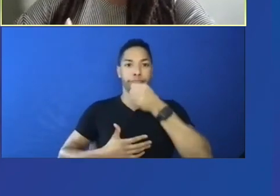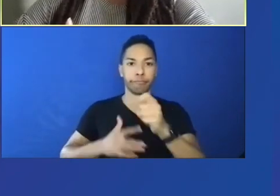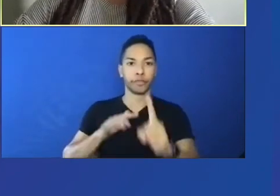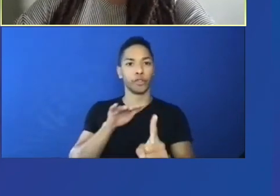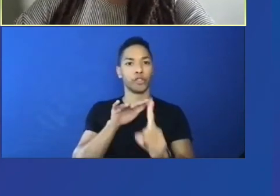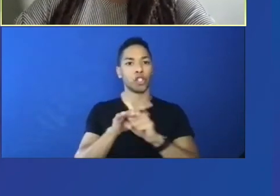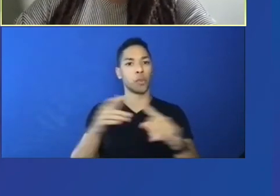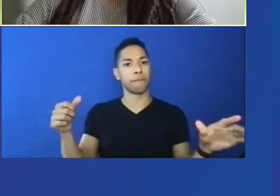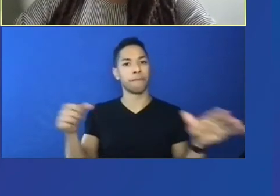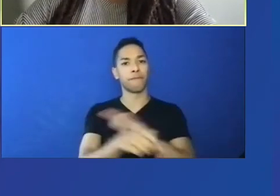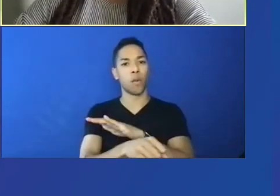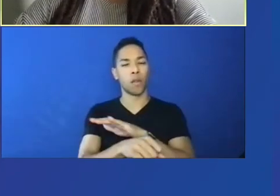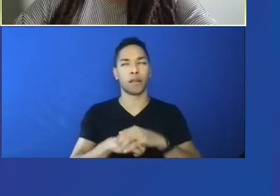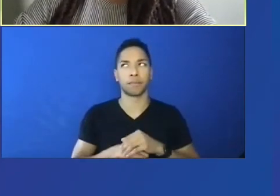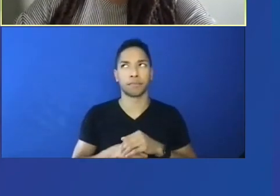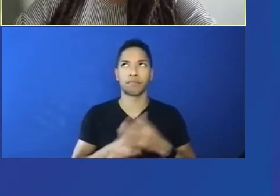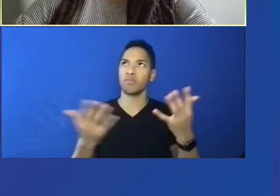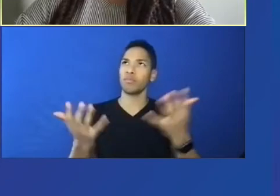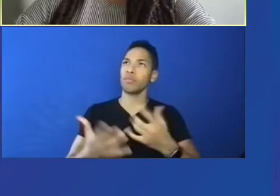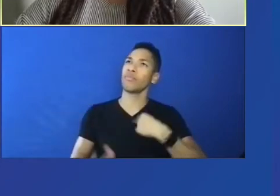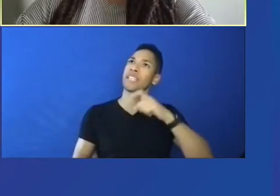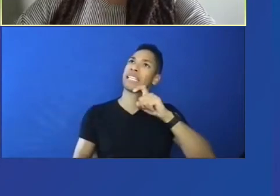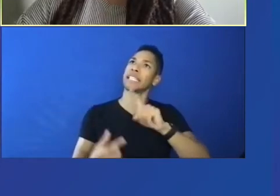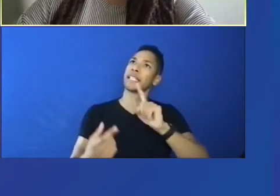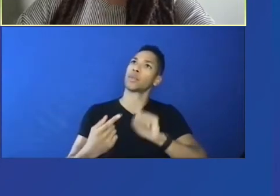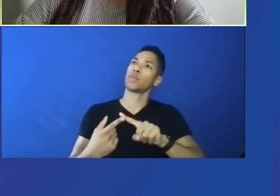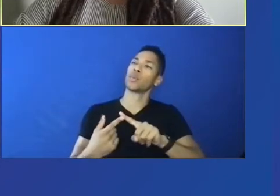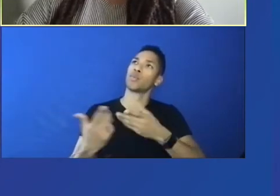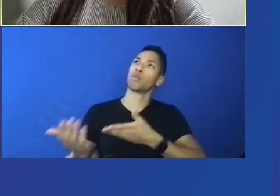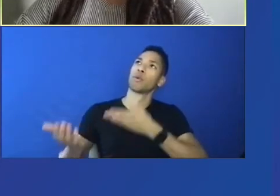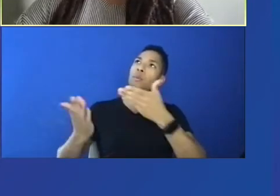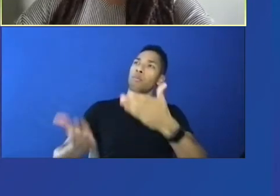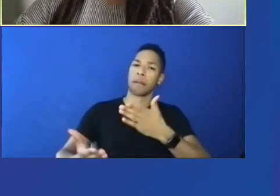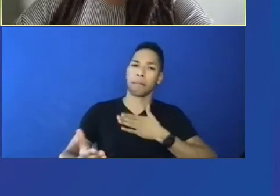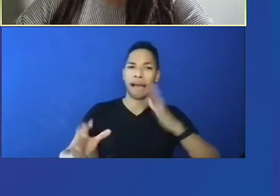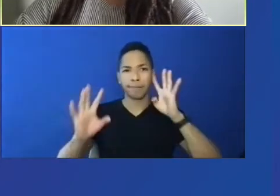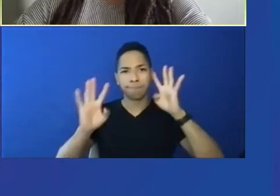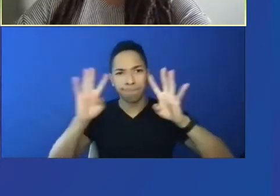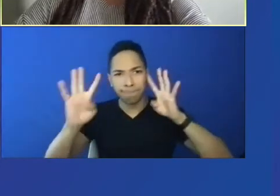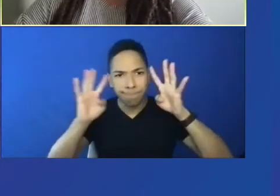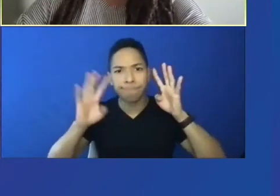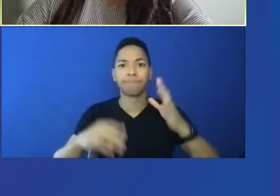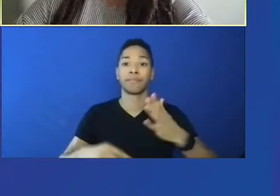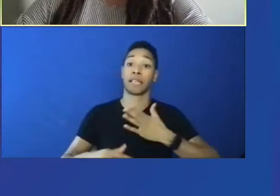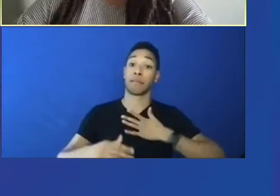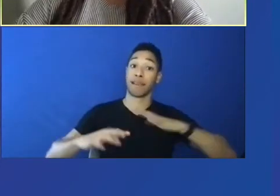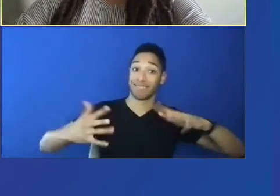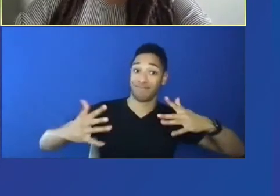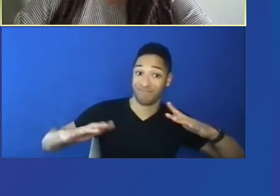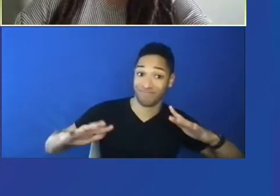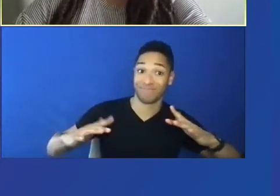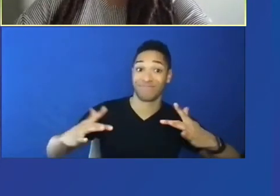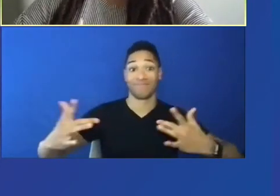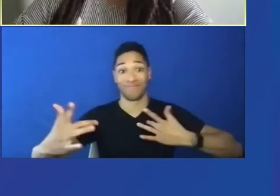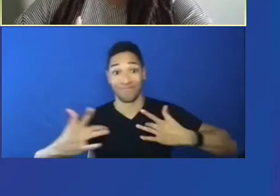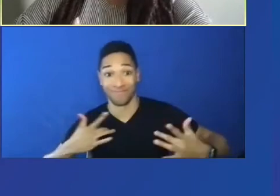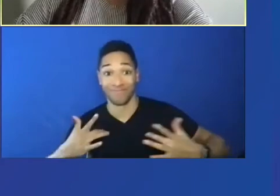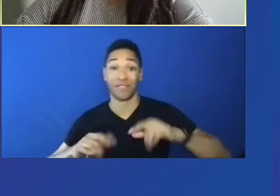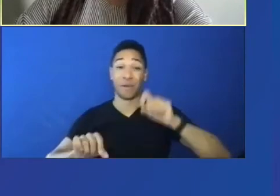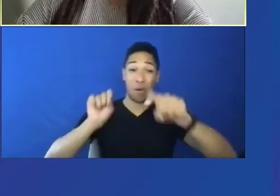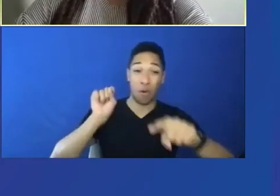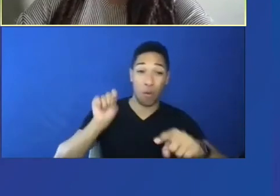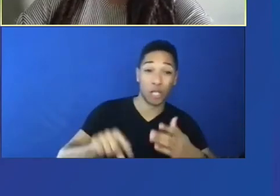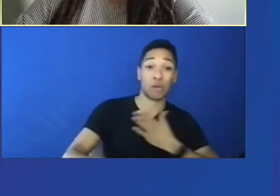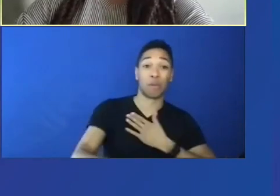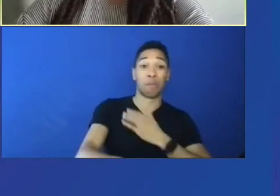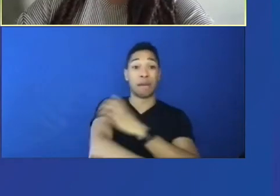fully? You know, what do I need to bring my creativity, my anxieties, my questions, my power,